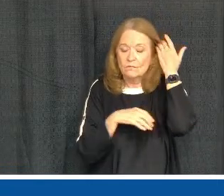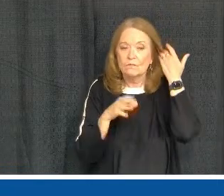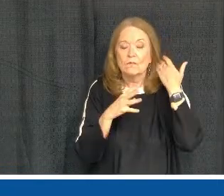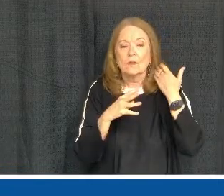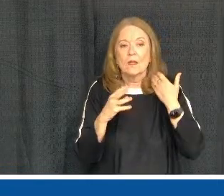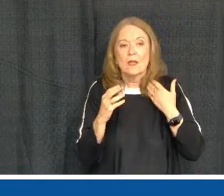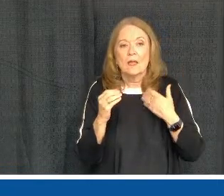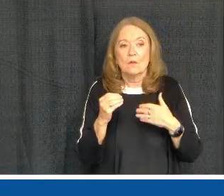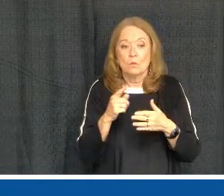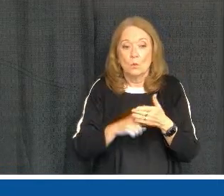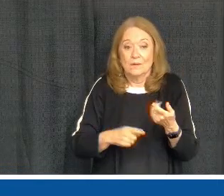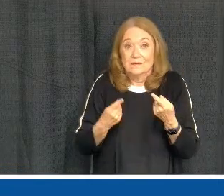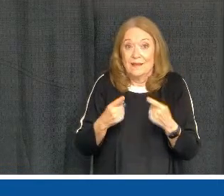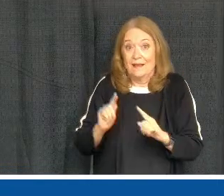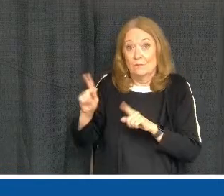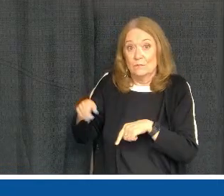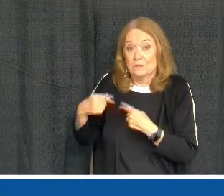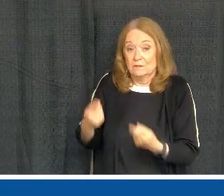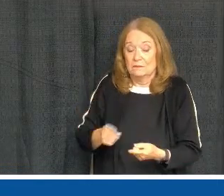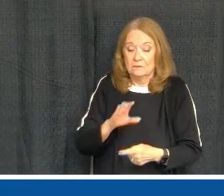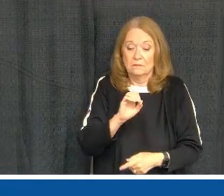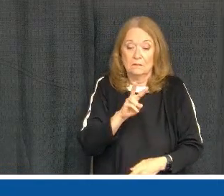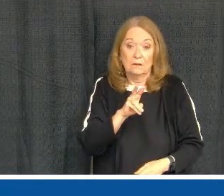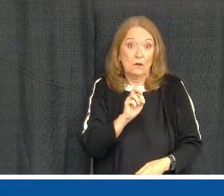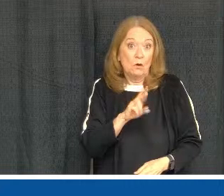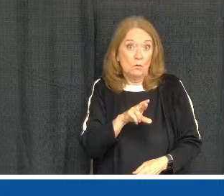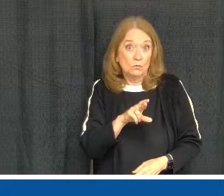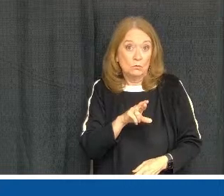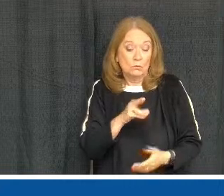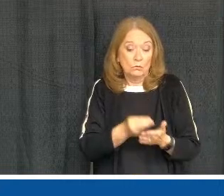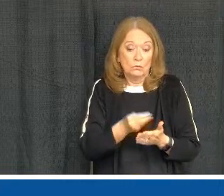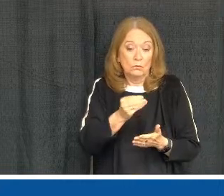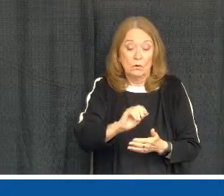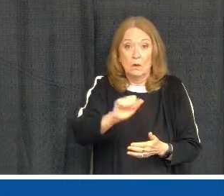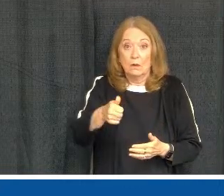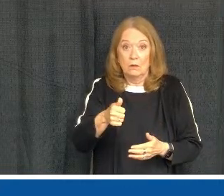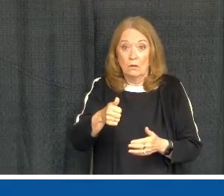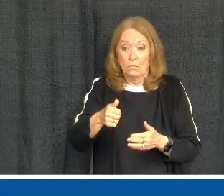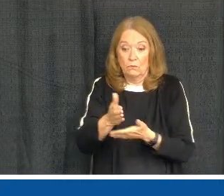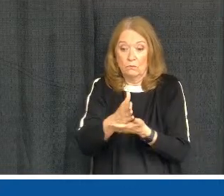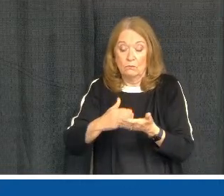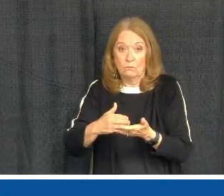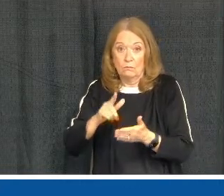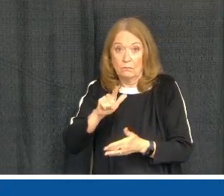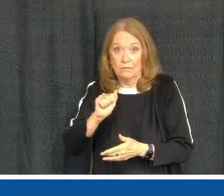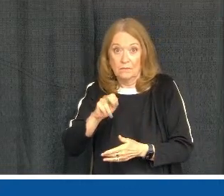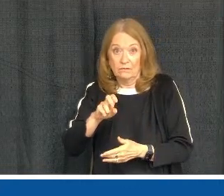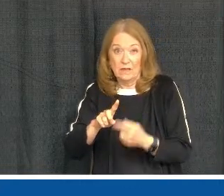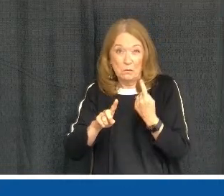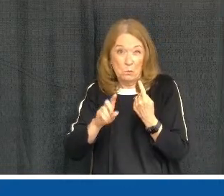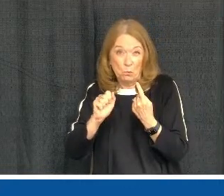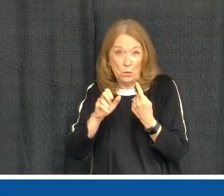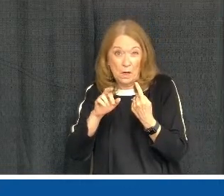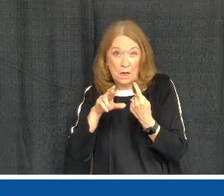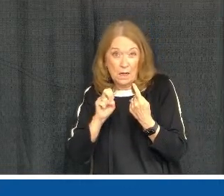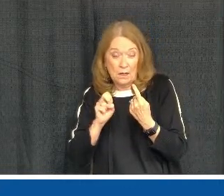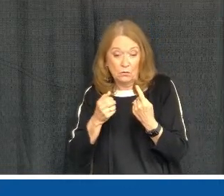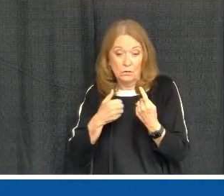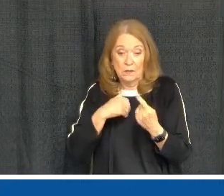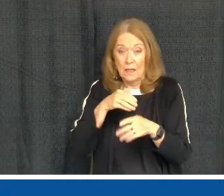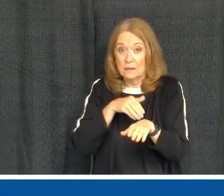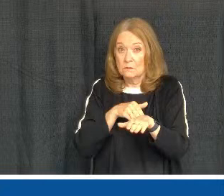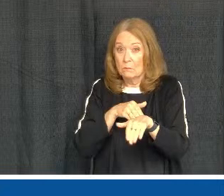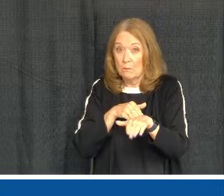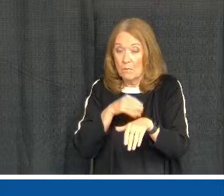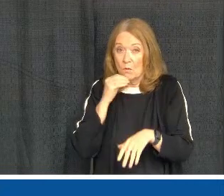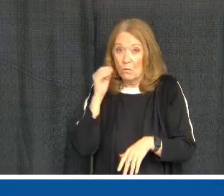And what has happened is the owner has purchased an additional tract of about an acre that has a mobile home on it that